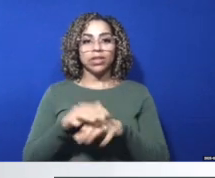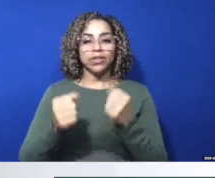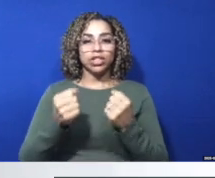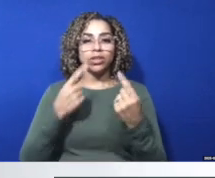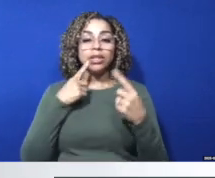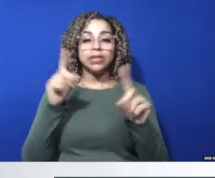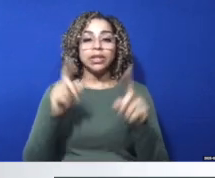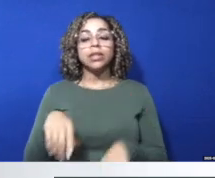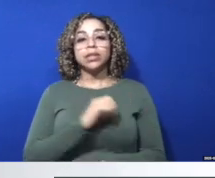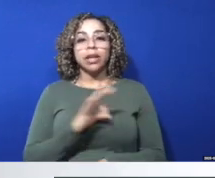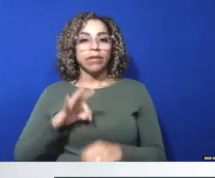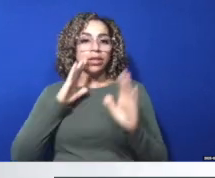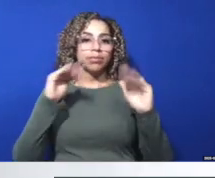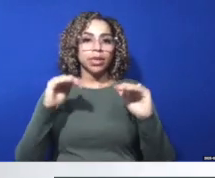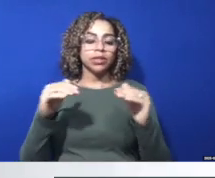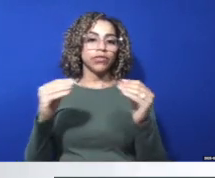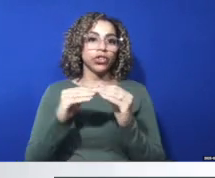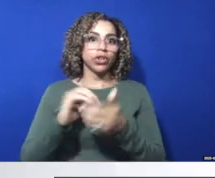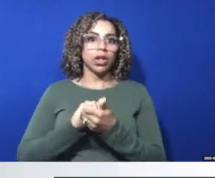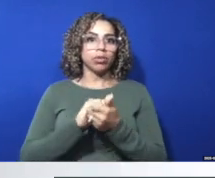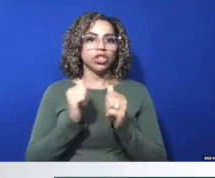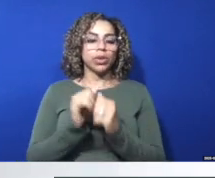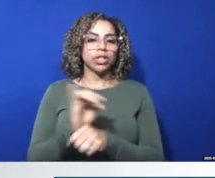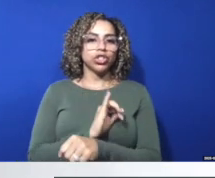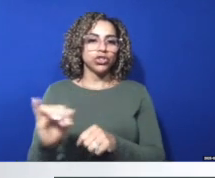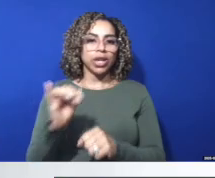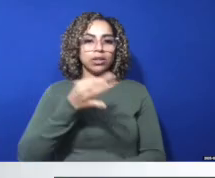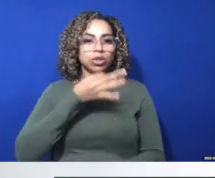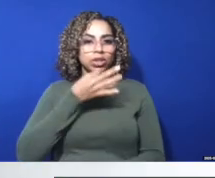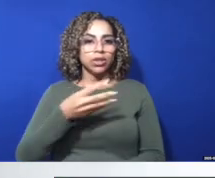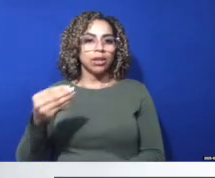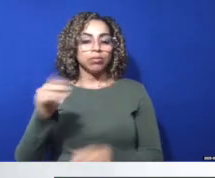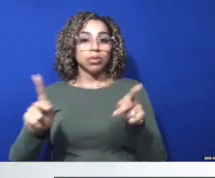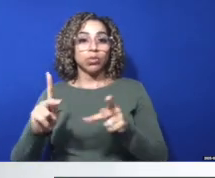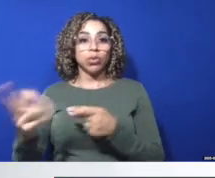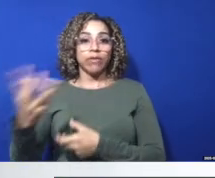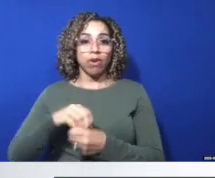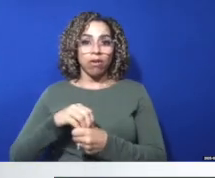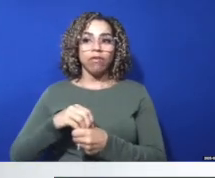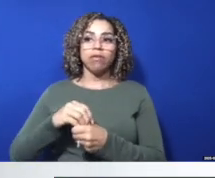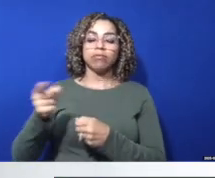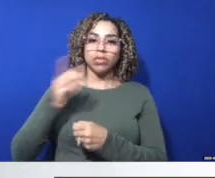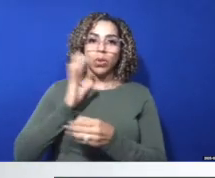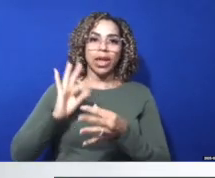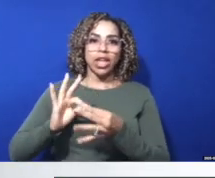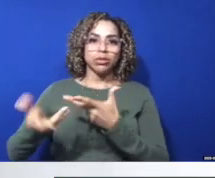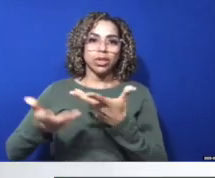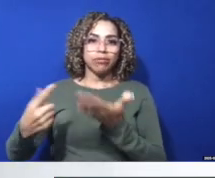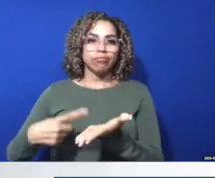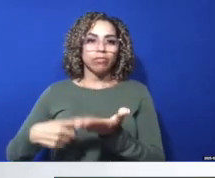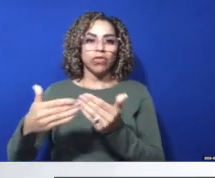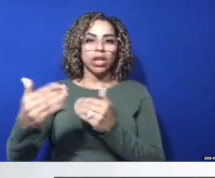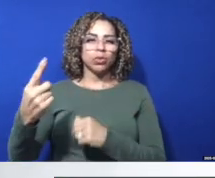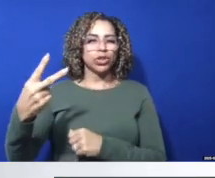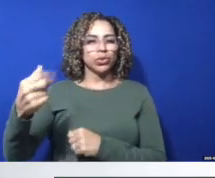anticipates further collaboration with industry experts and stakeholder management engagement over the next 1 to 2 years to